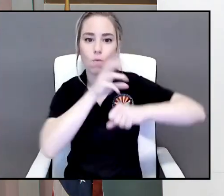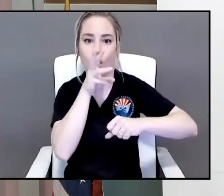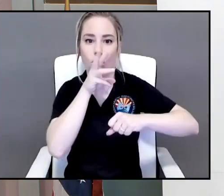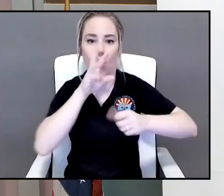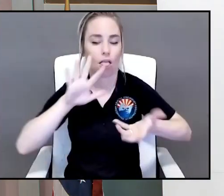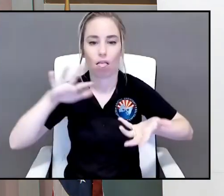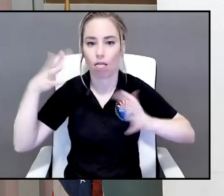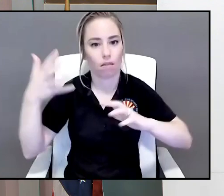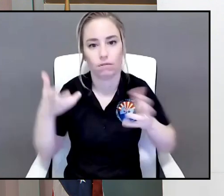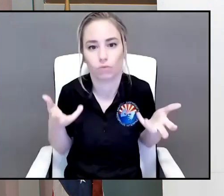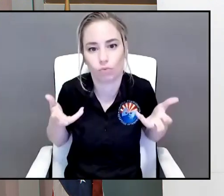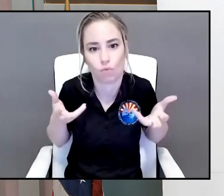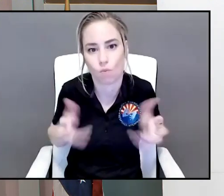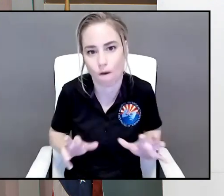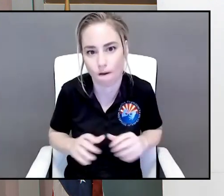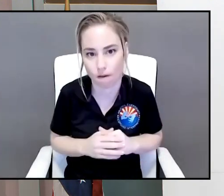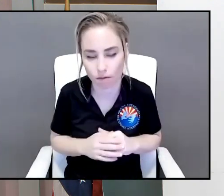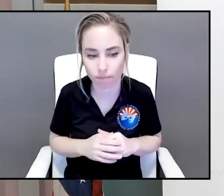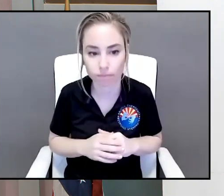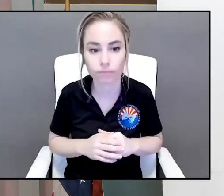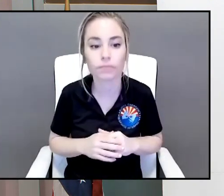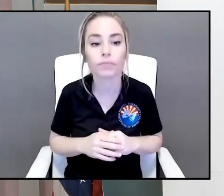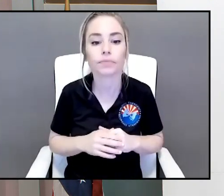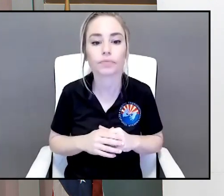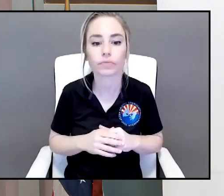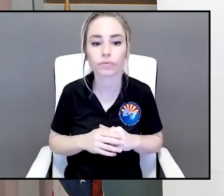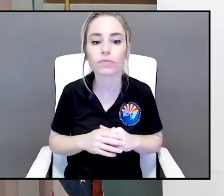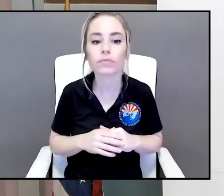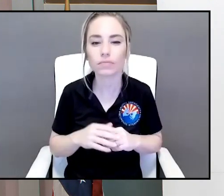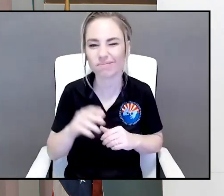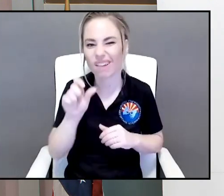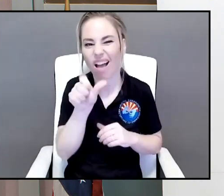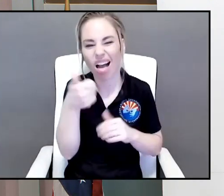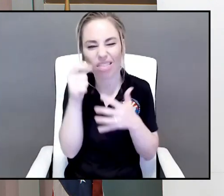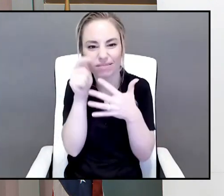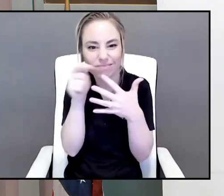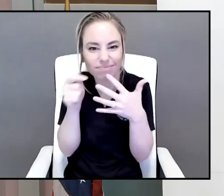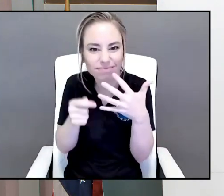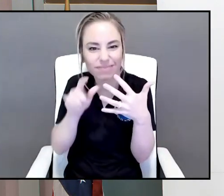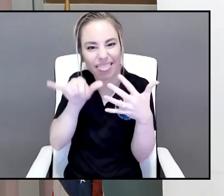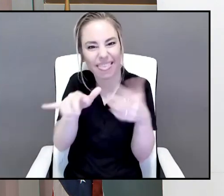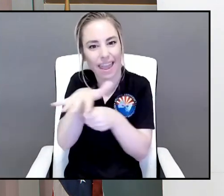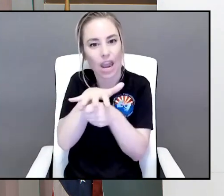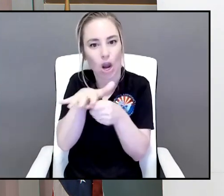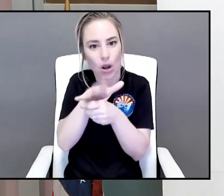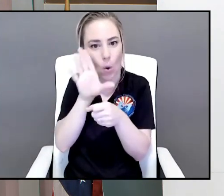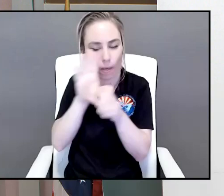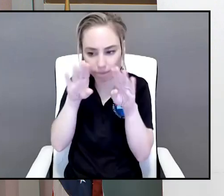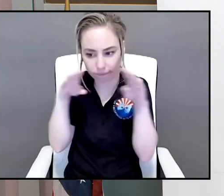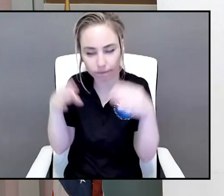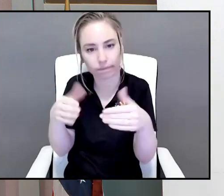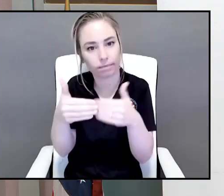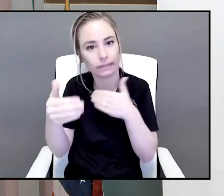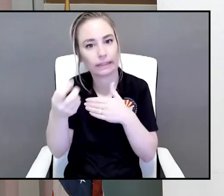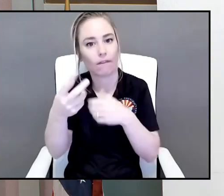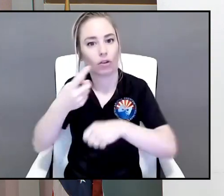canyon that we're going to start working on as soon as we get the resources, and that'll be our focus for the next several